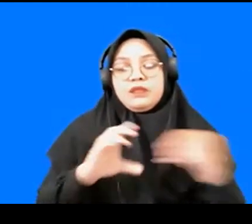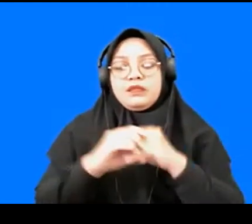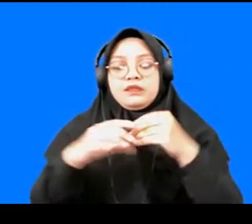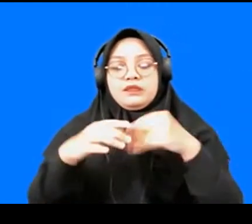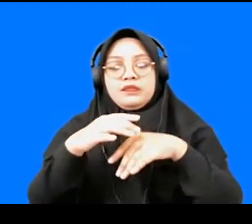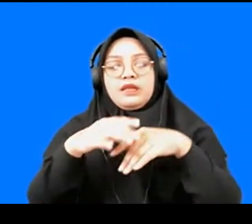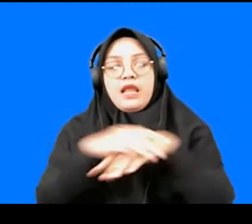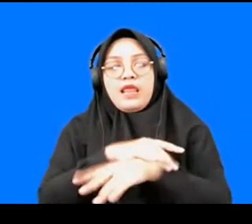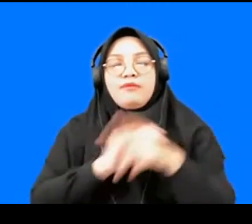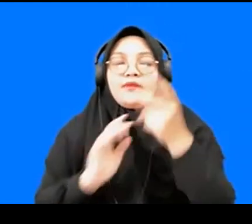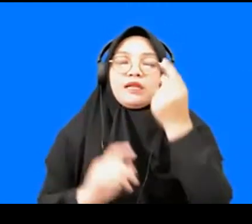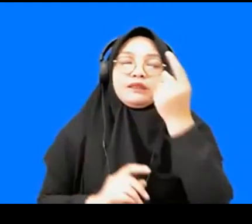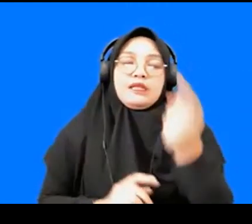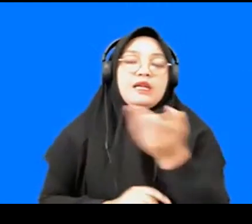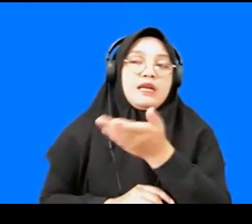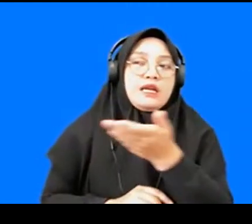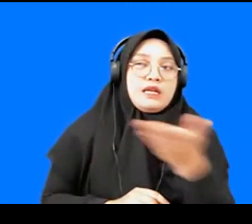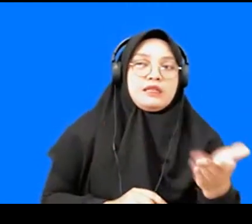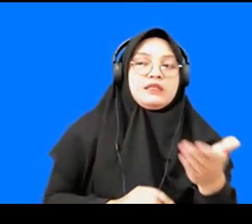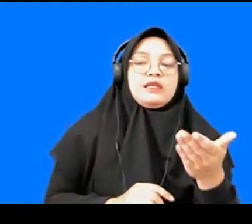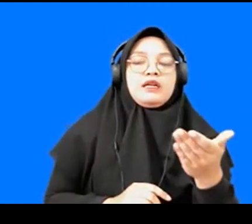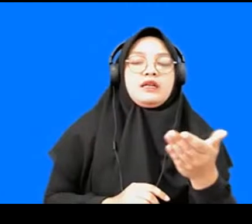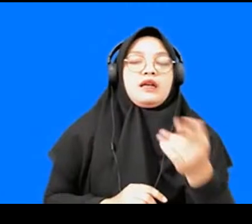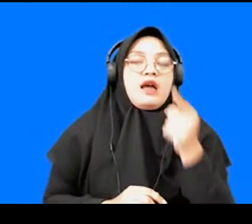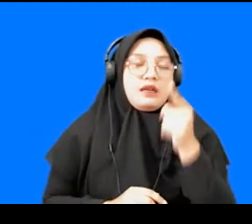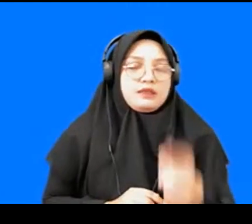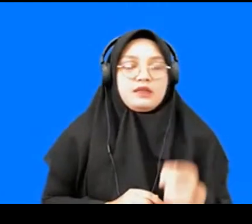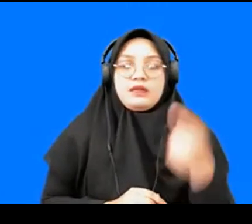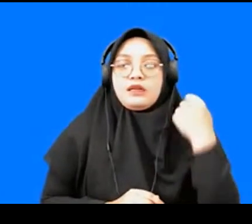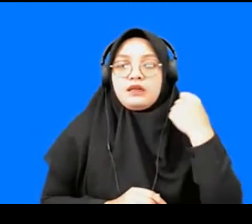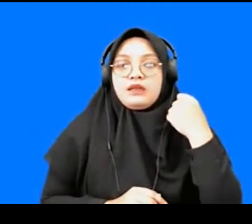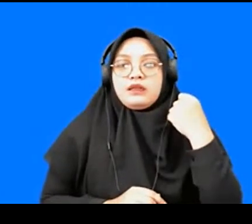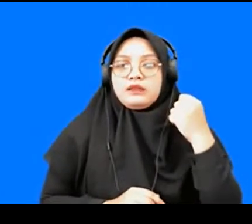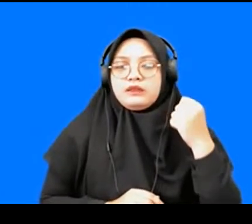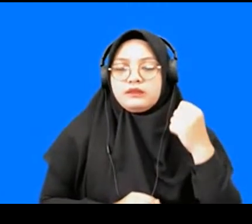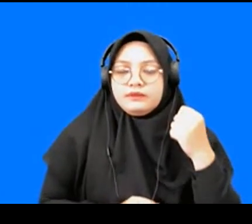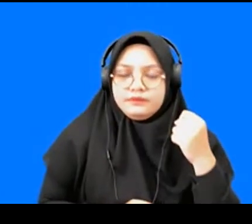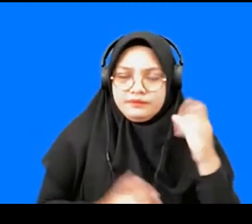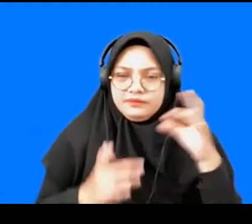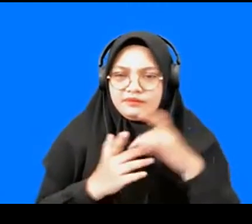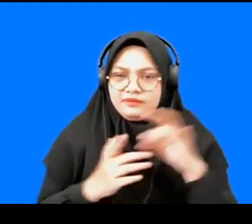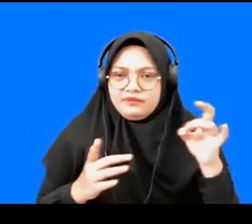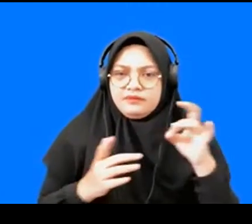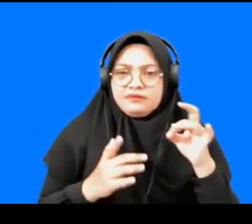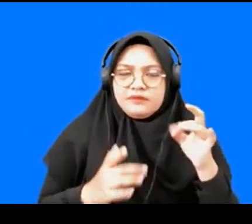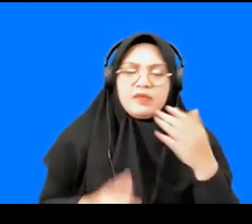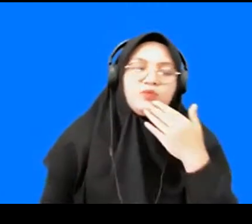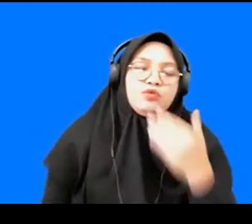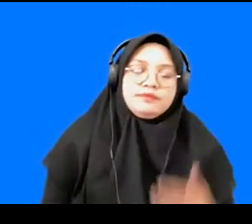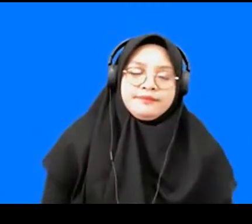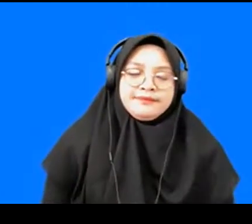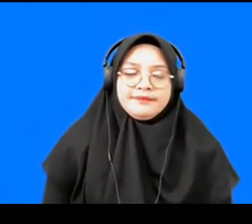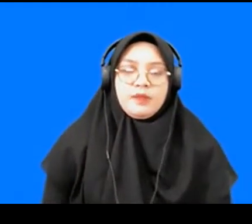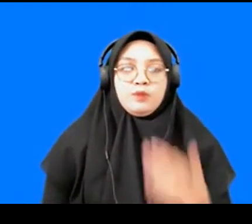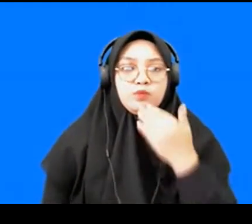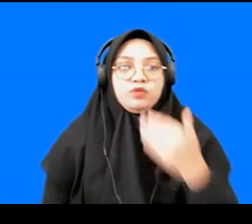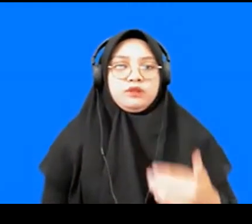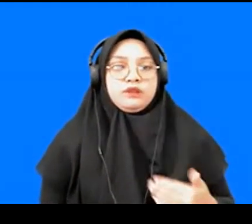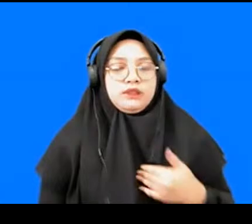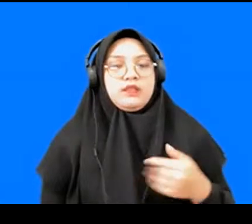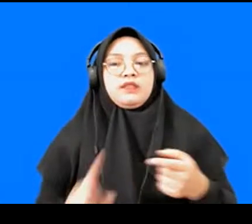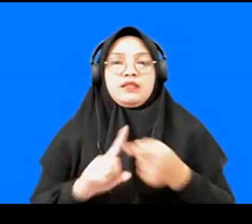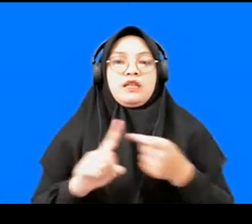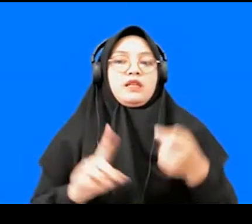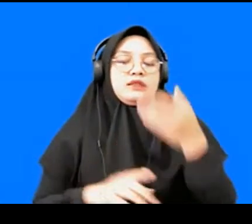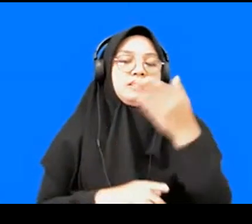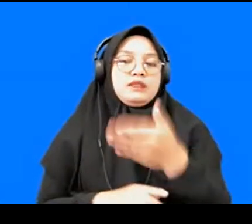on the things that matter. You will get a shiny new metro from here to there with IFI money, etc. But